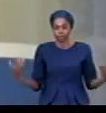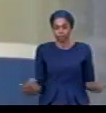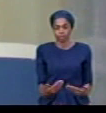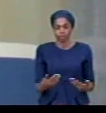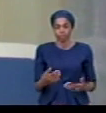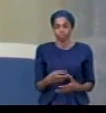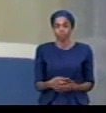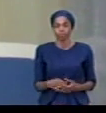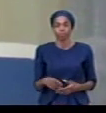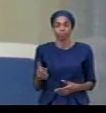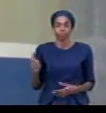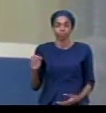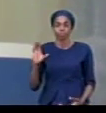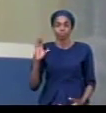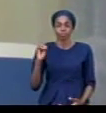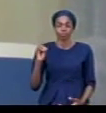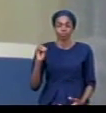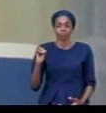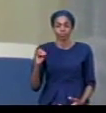the co-chairman